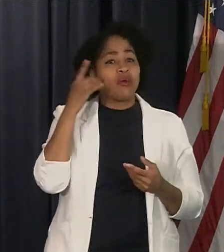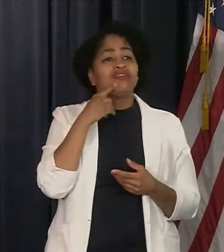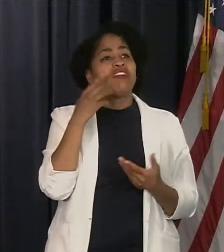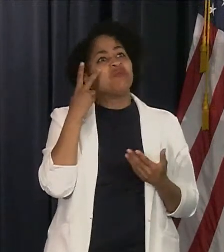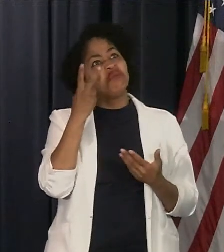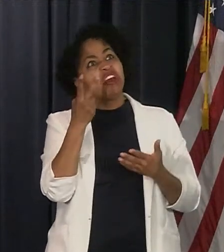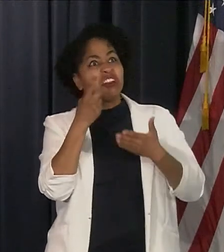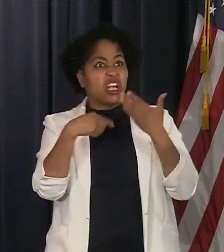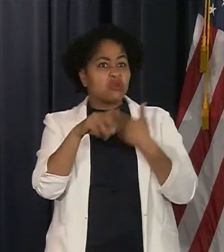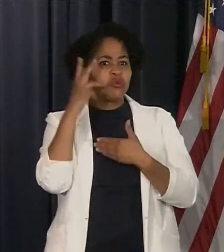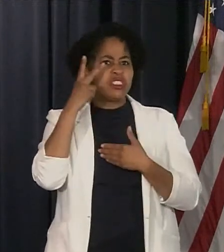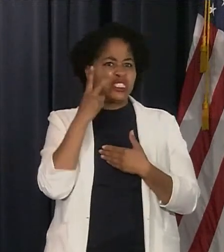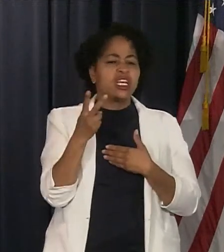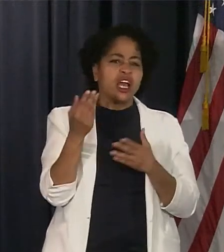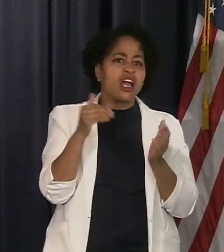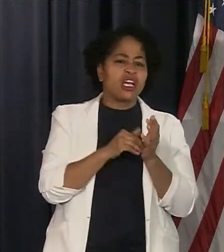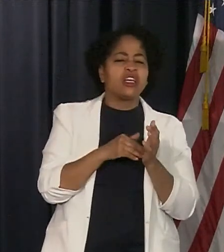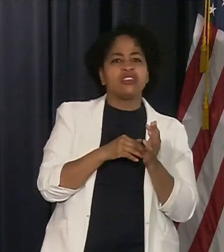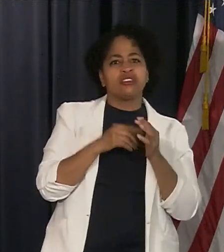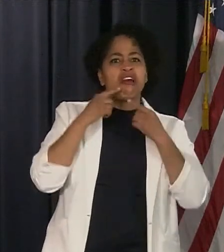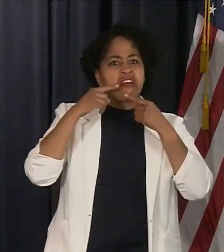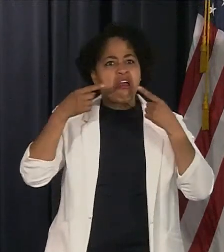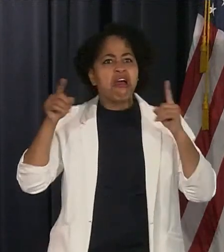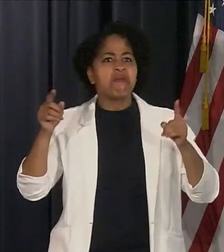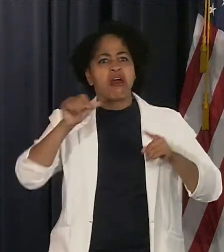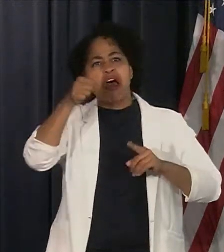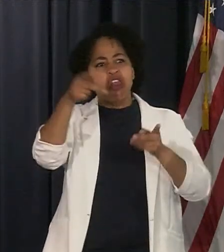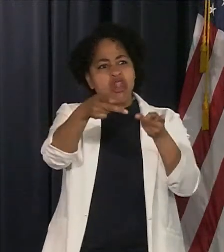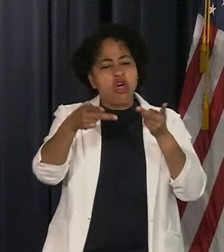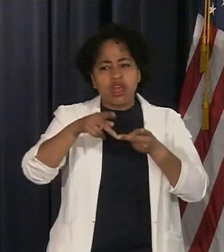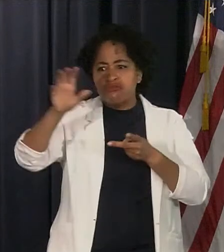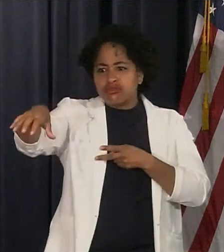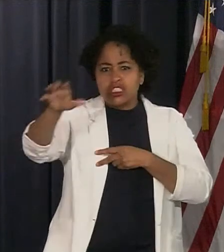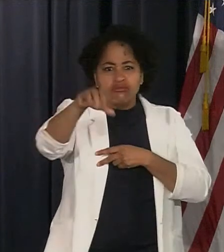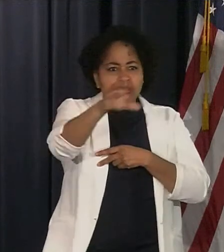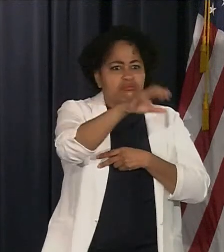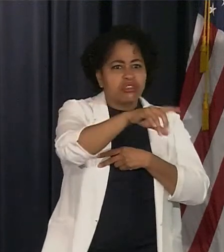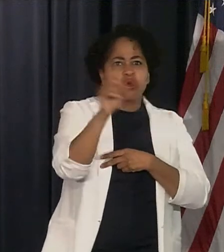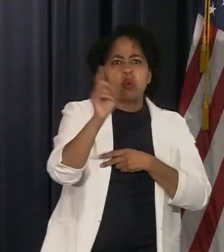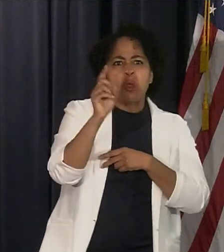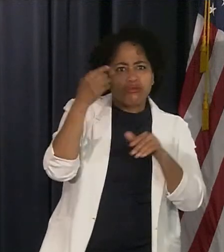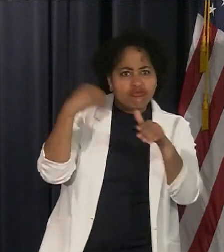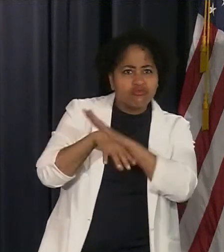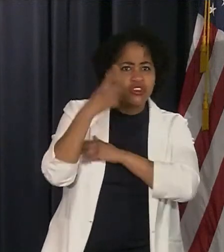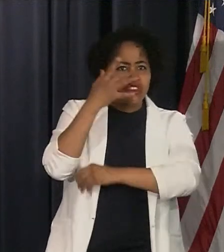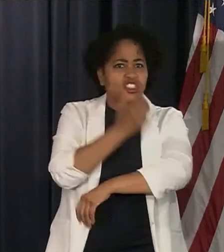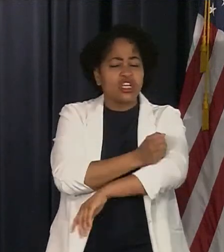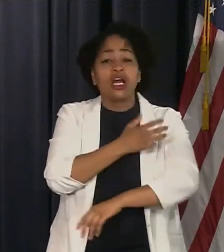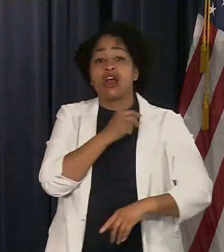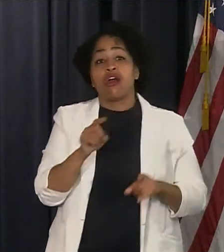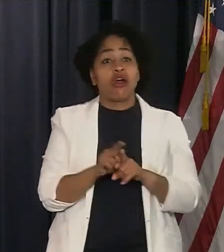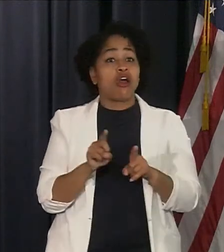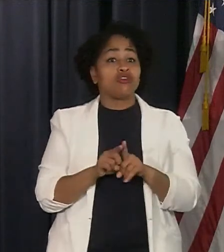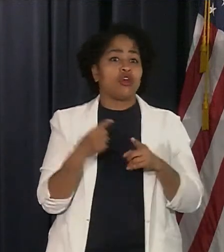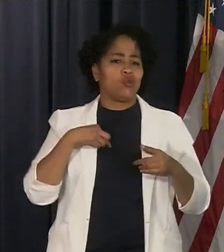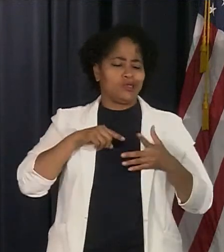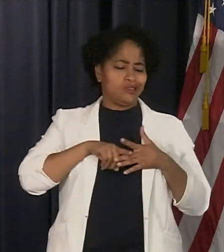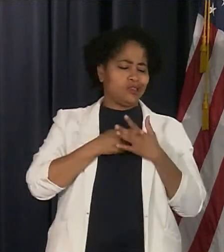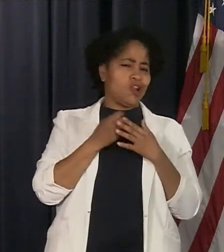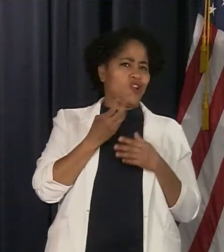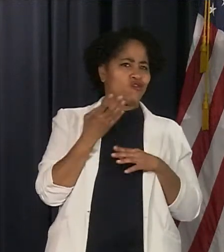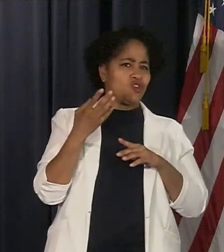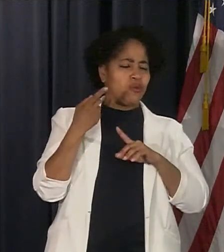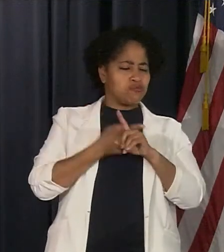going to see announcements on other locations, and also we started home visits a few